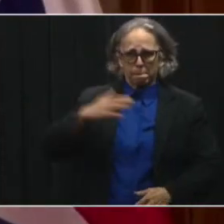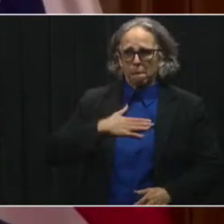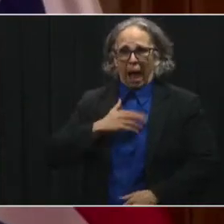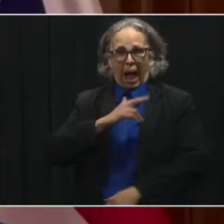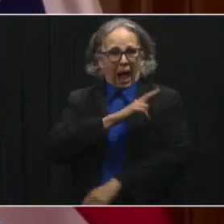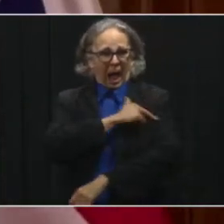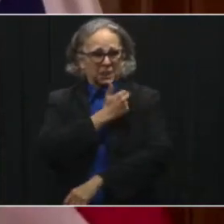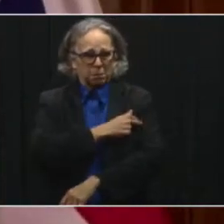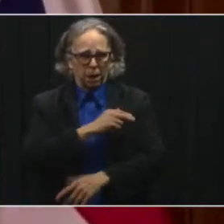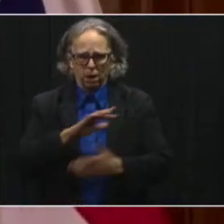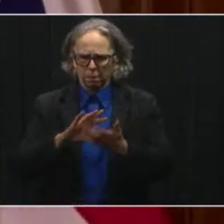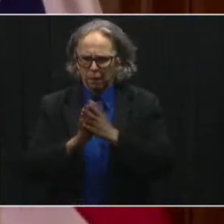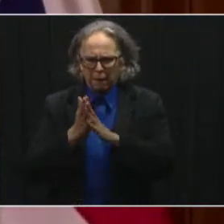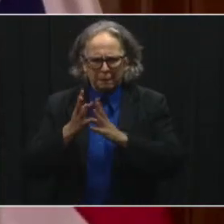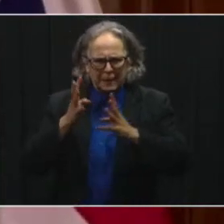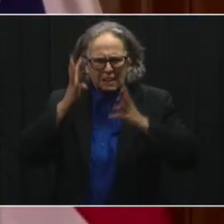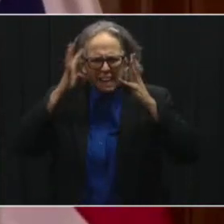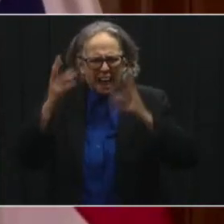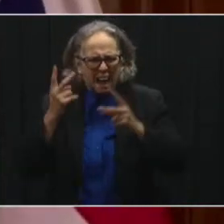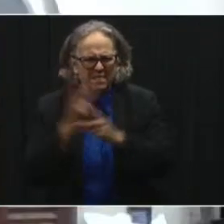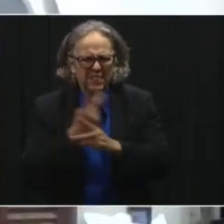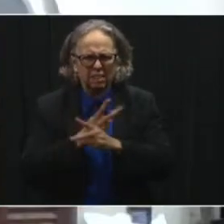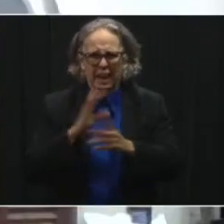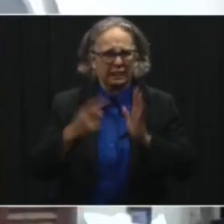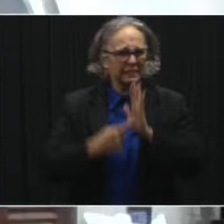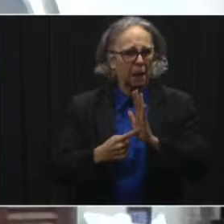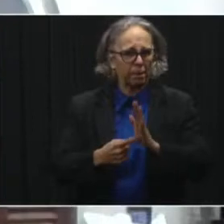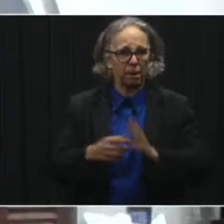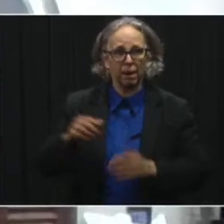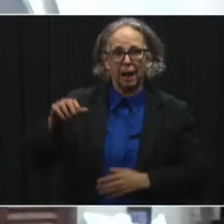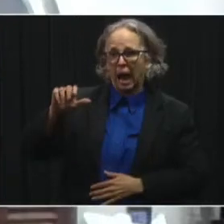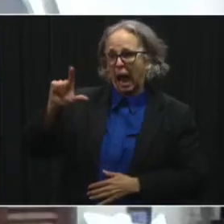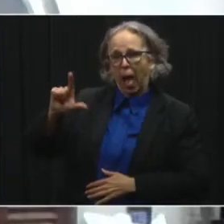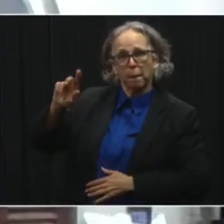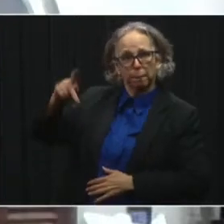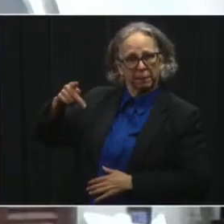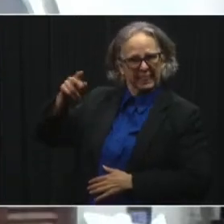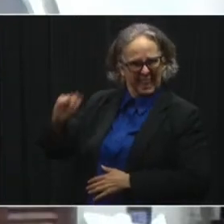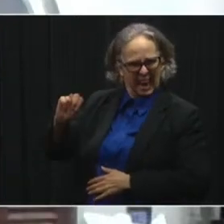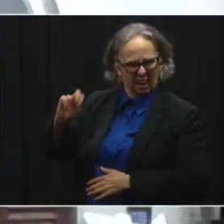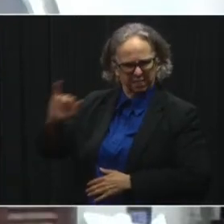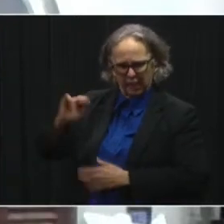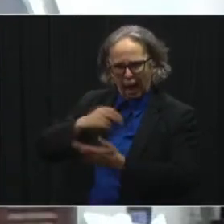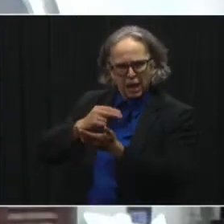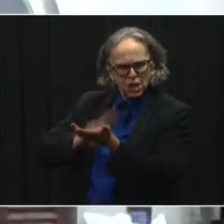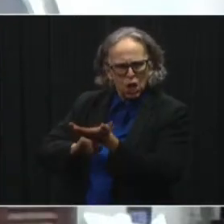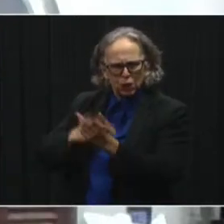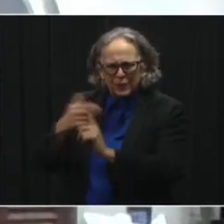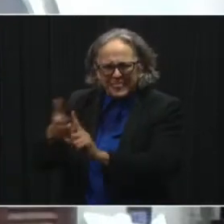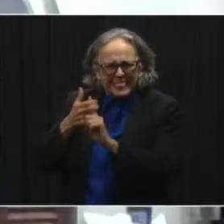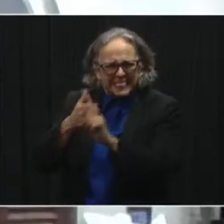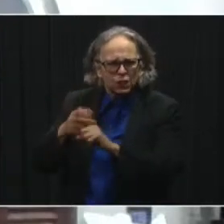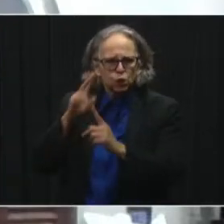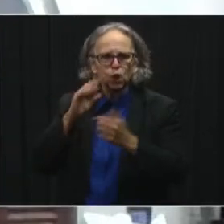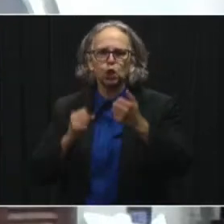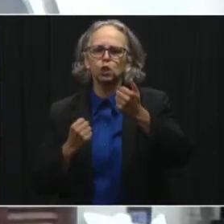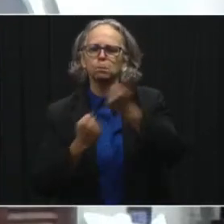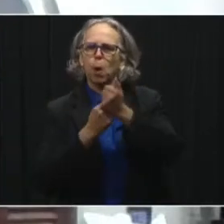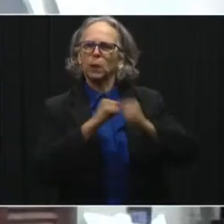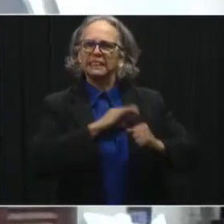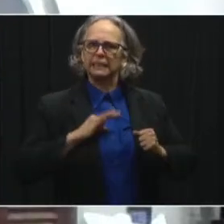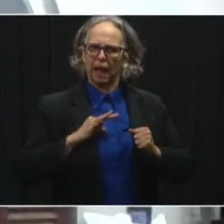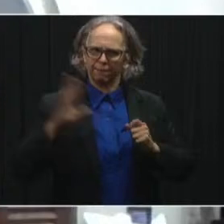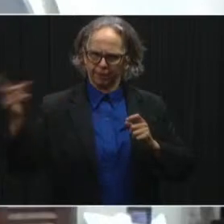bringing LPNs in again to the hospital to kind of be support staff on the floor, which is